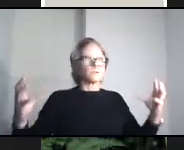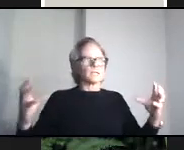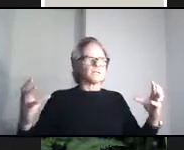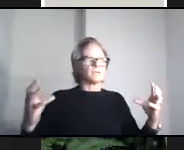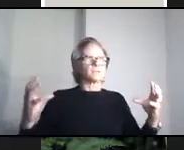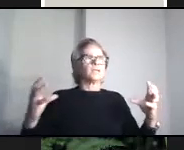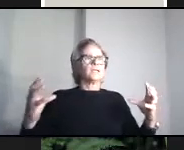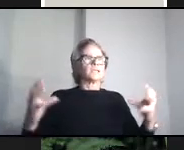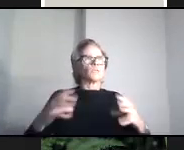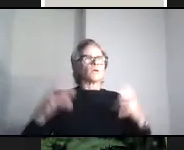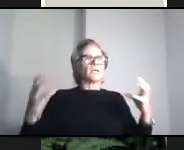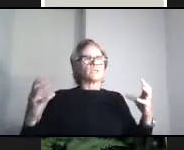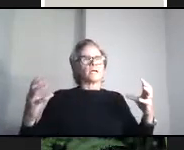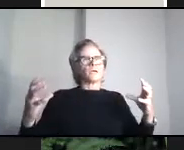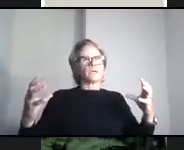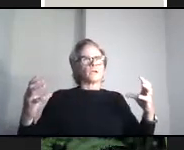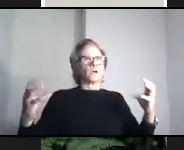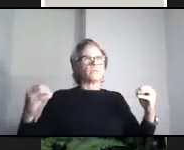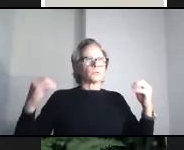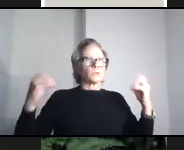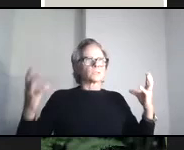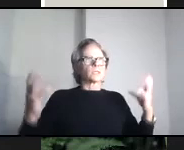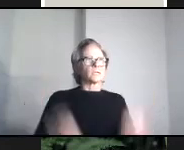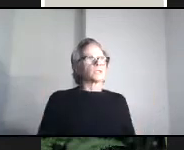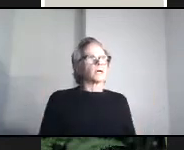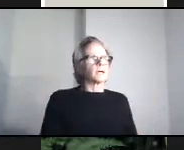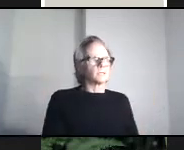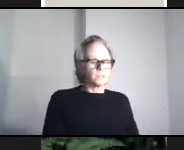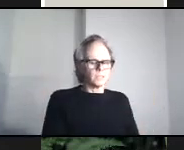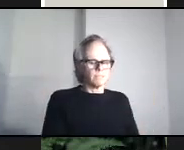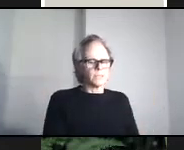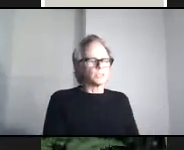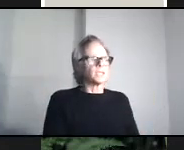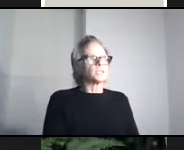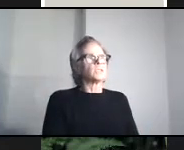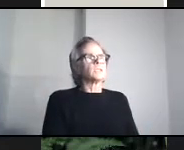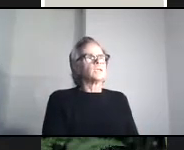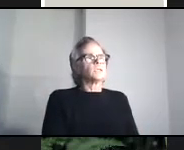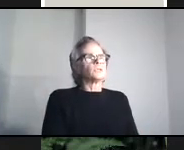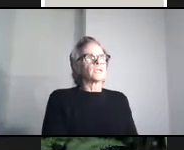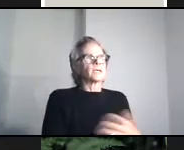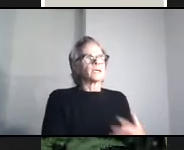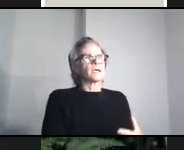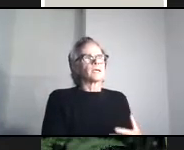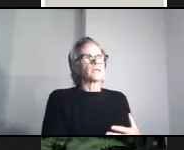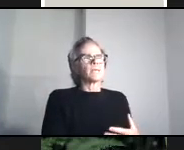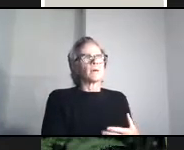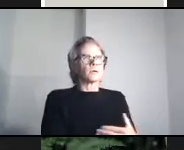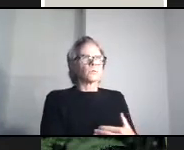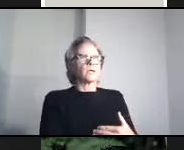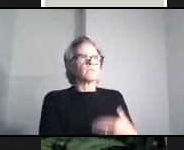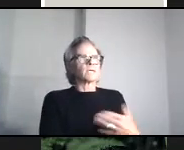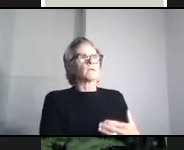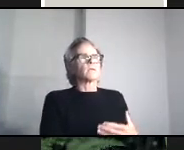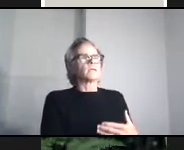are those animals? It's a way to not only learn, but to excite a child's imagination using, again, a kind of